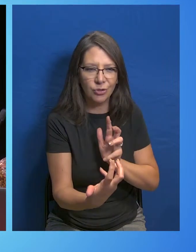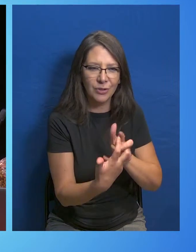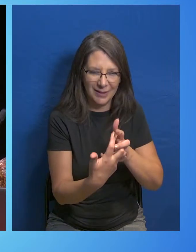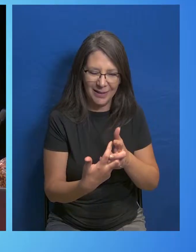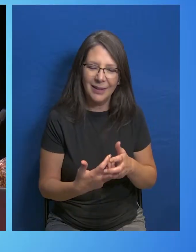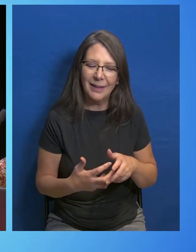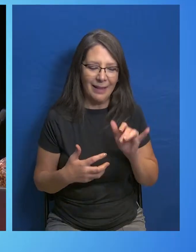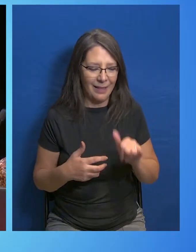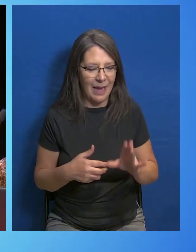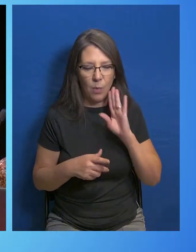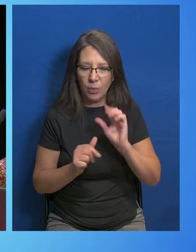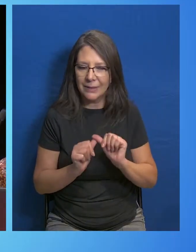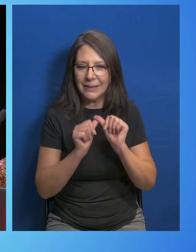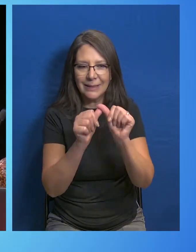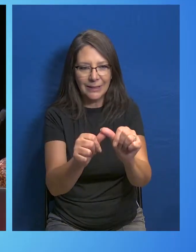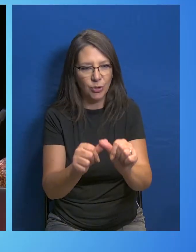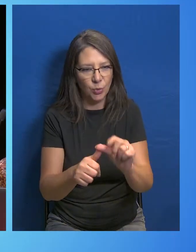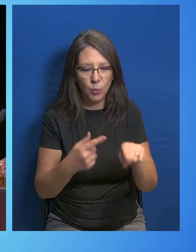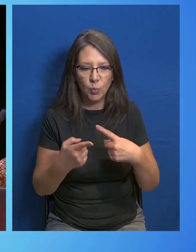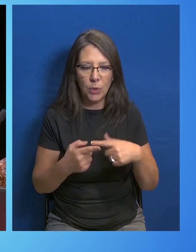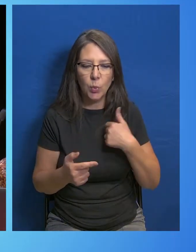into the future.